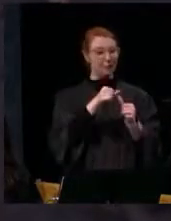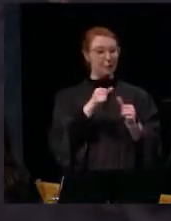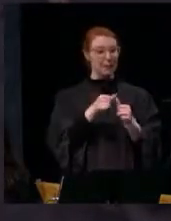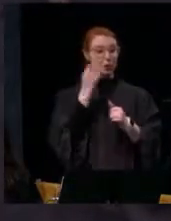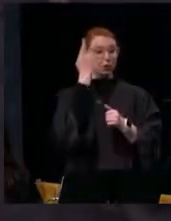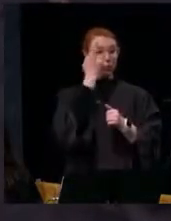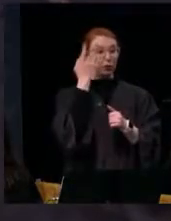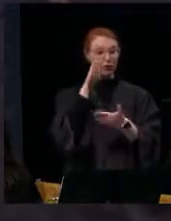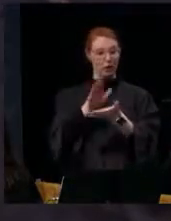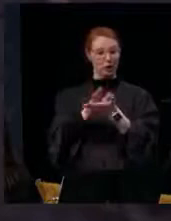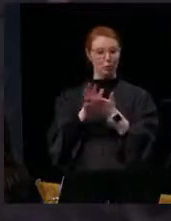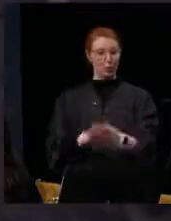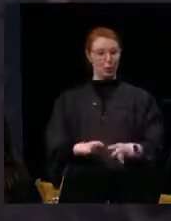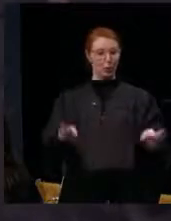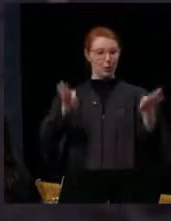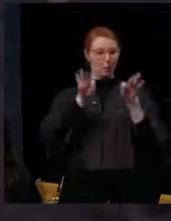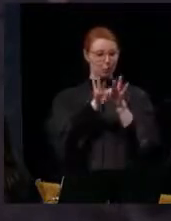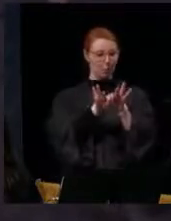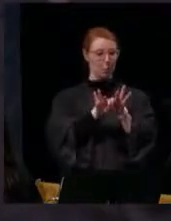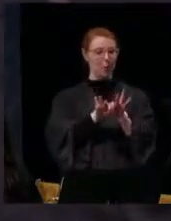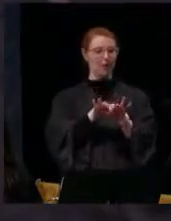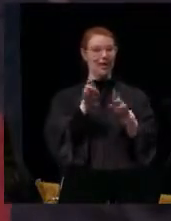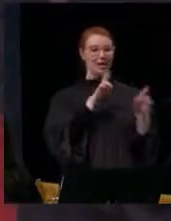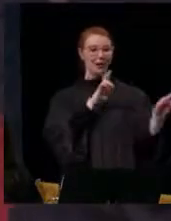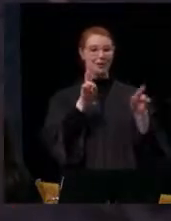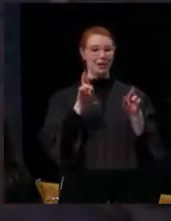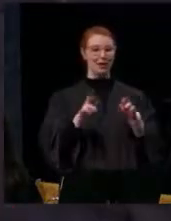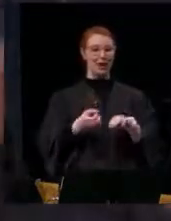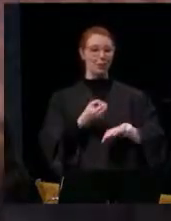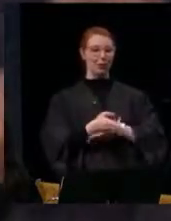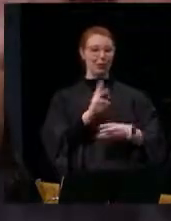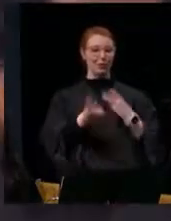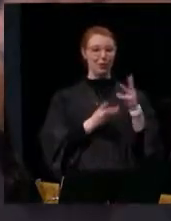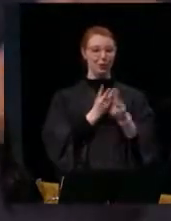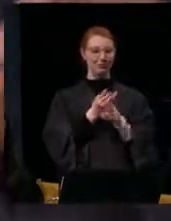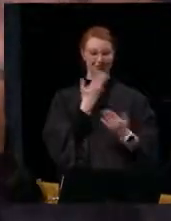from, and get ready to take on the world.